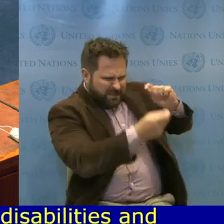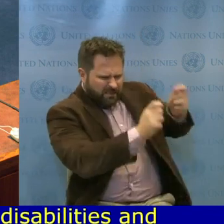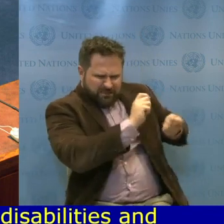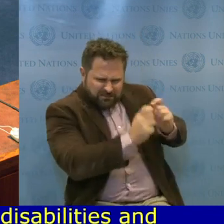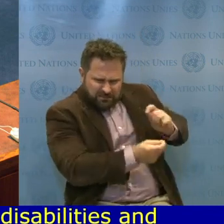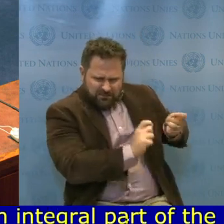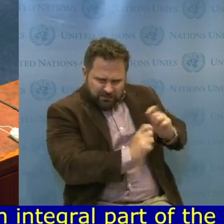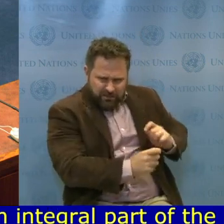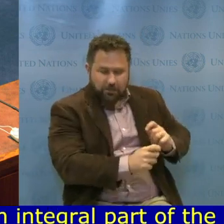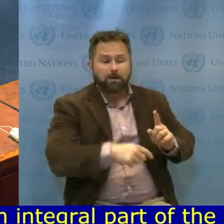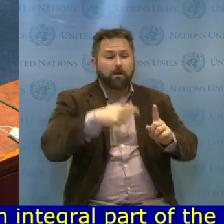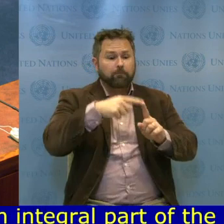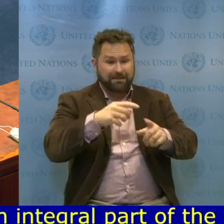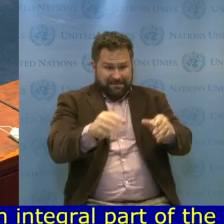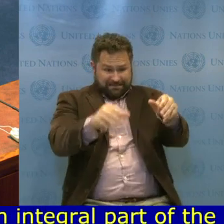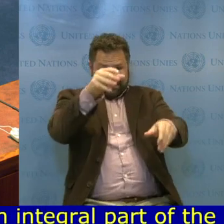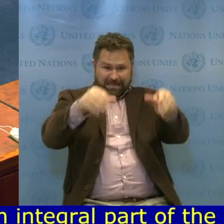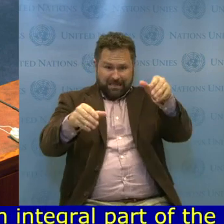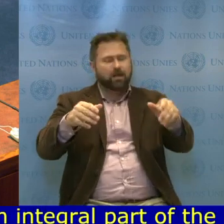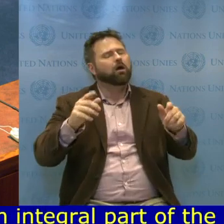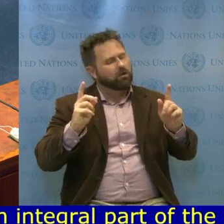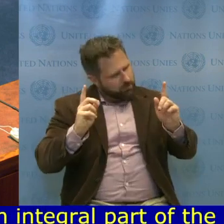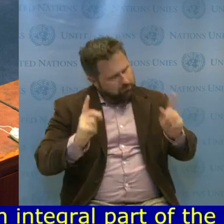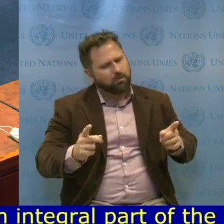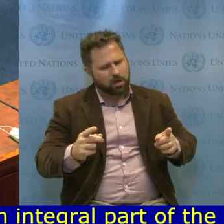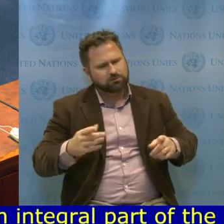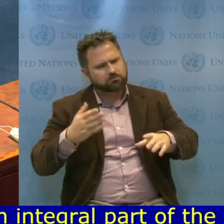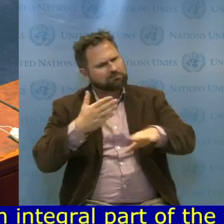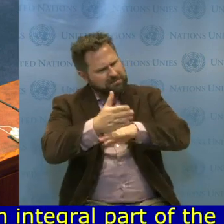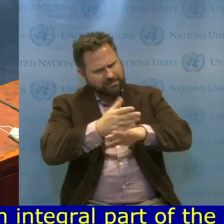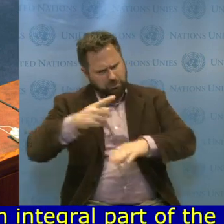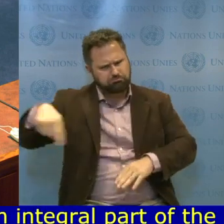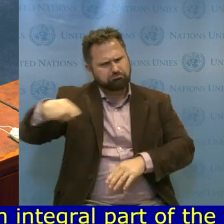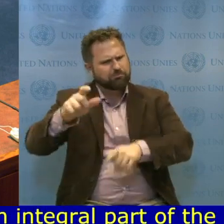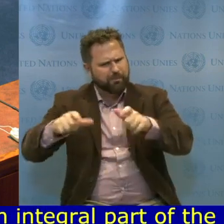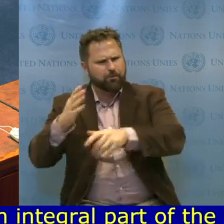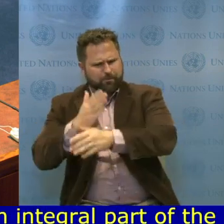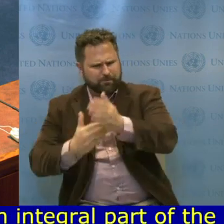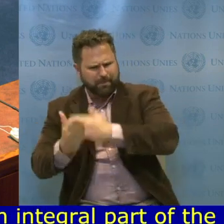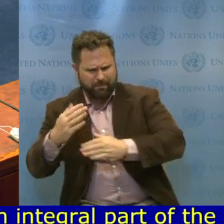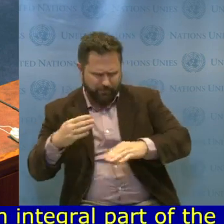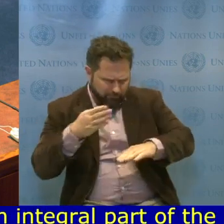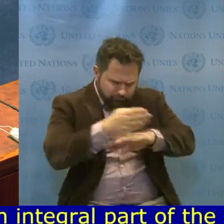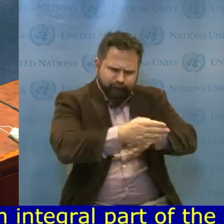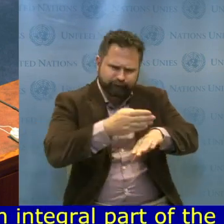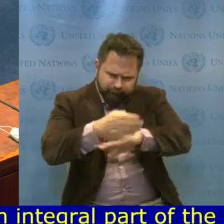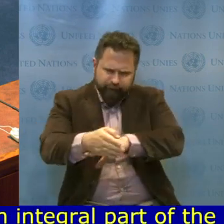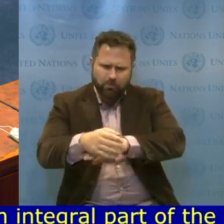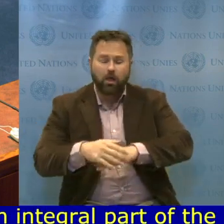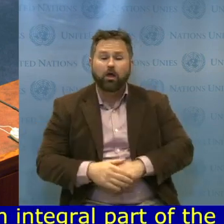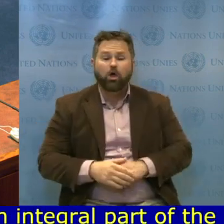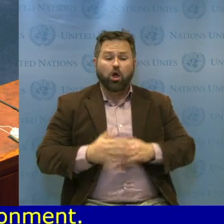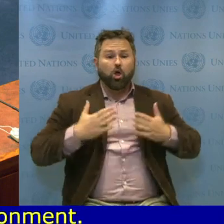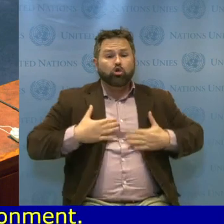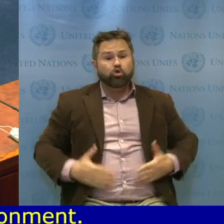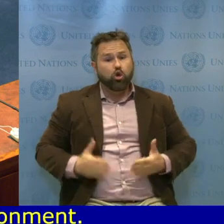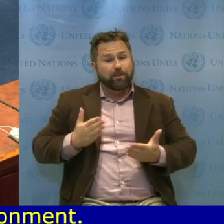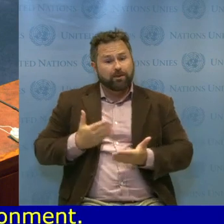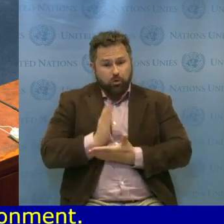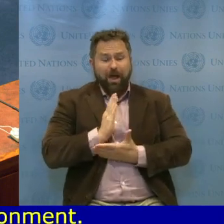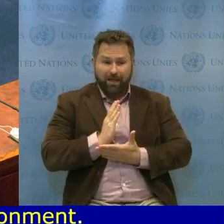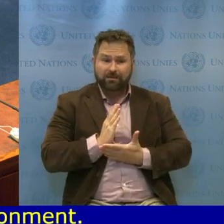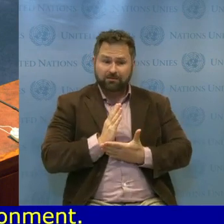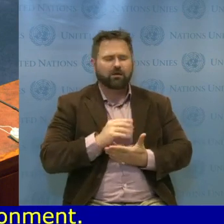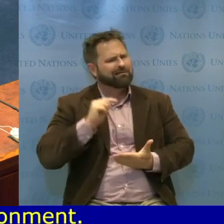accessible urban environment. Madam Chair, the government of Armenia adopted human rights-based approach as a fundamental principle to its policies of inclusion,